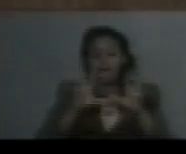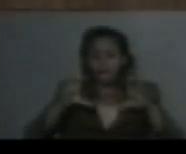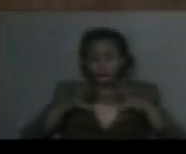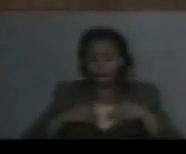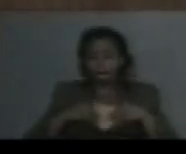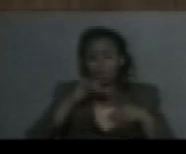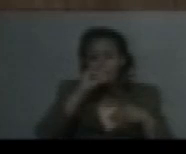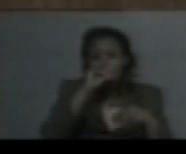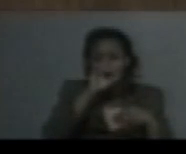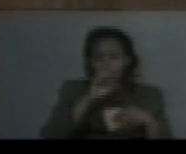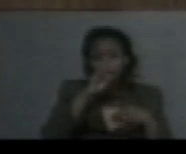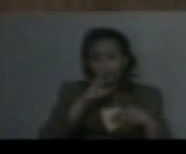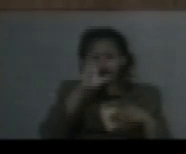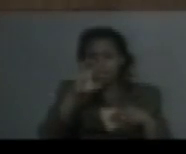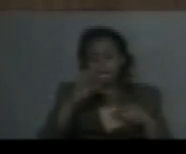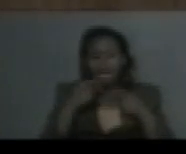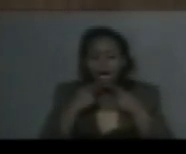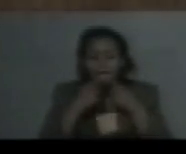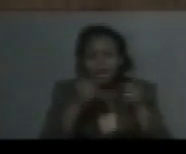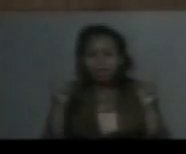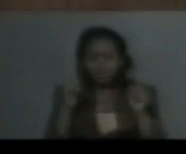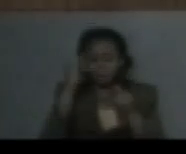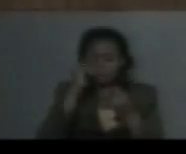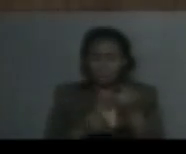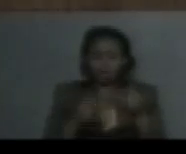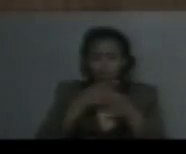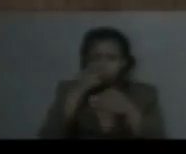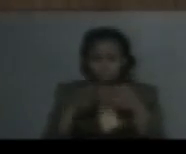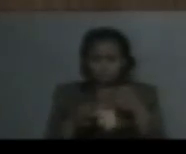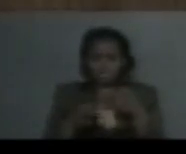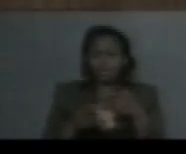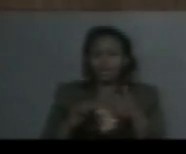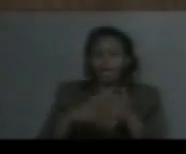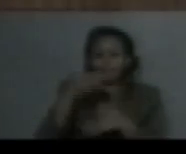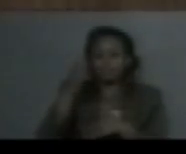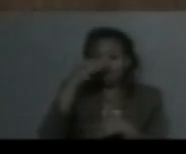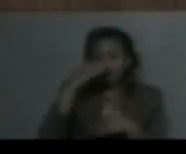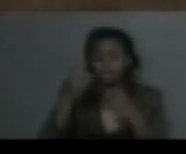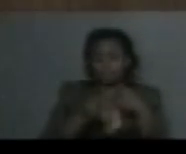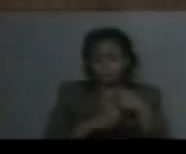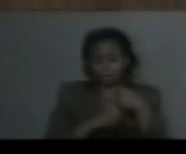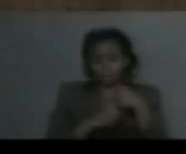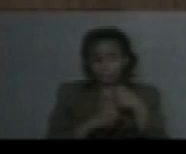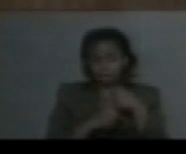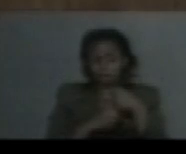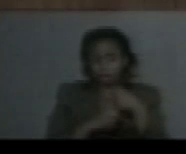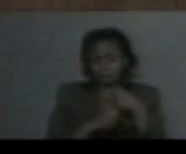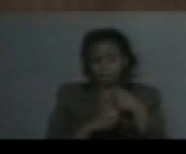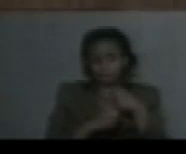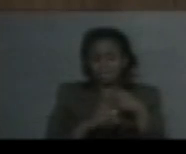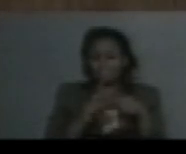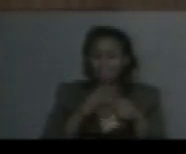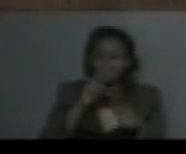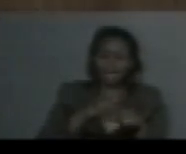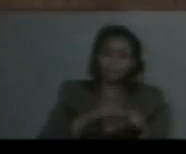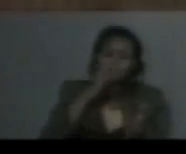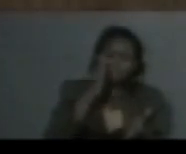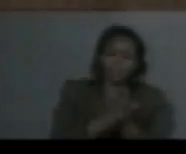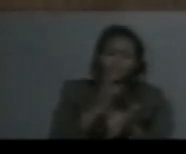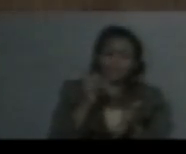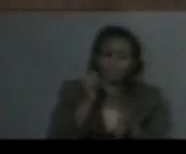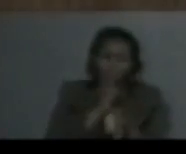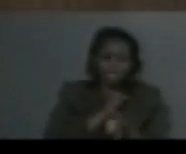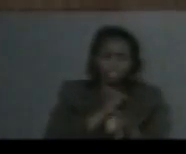to announce final results only after 6 days of verification,